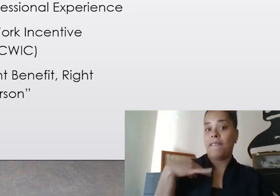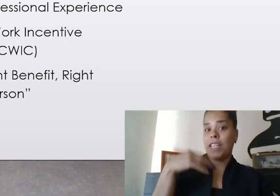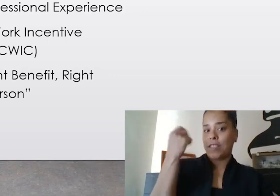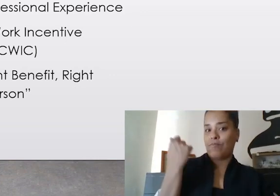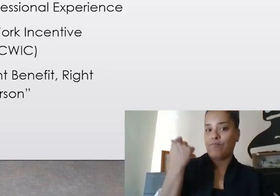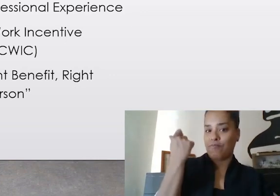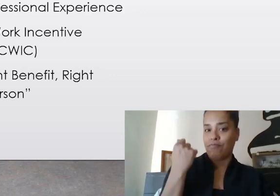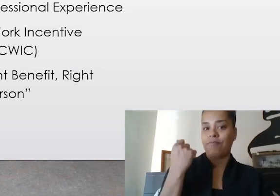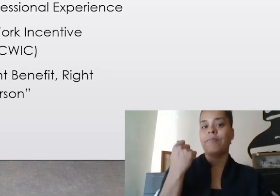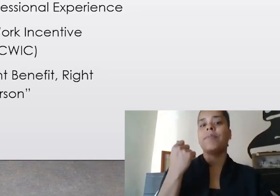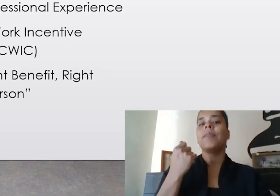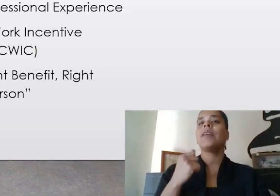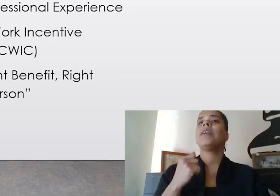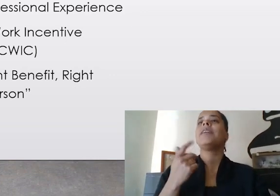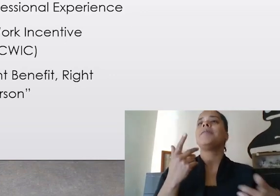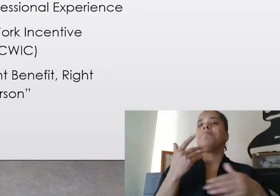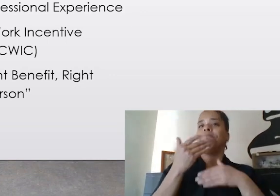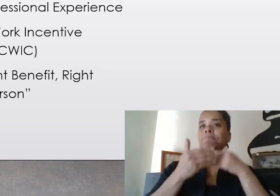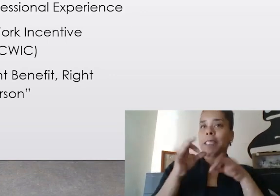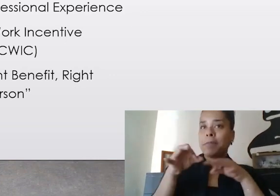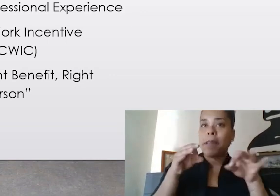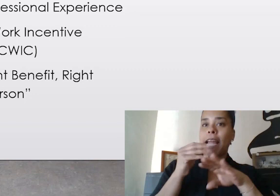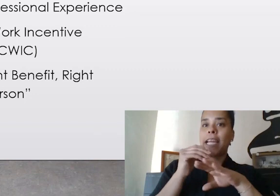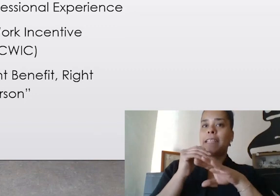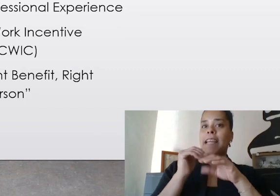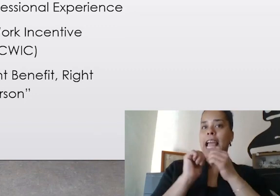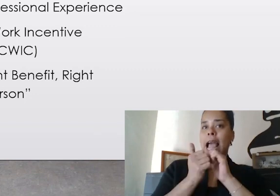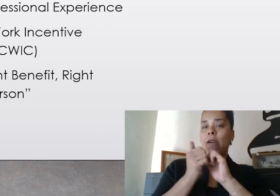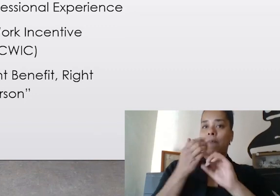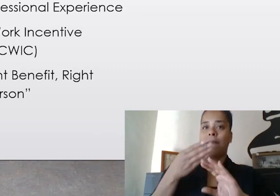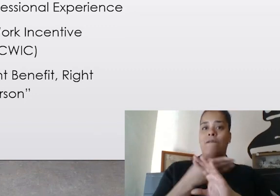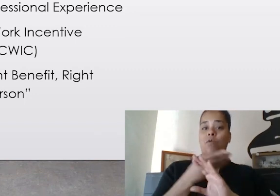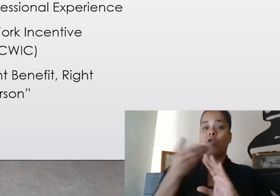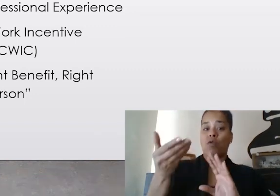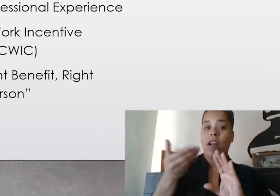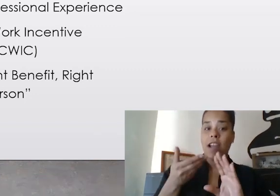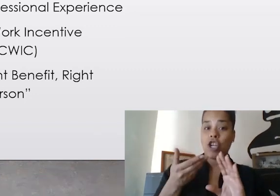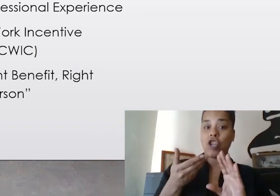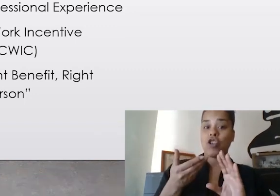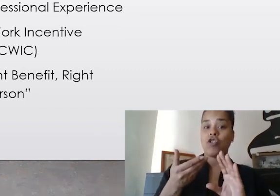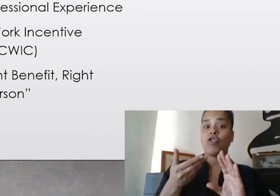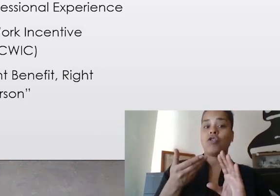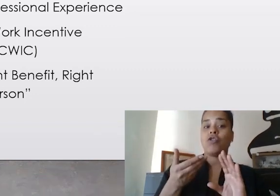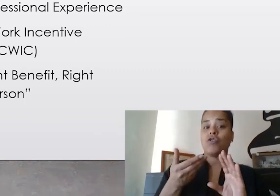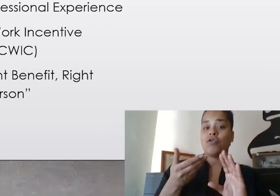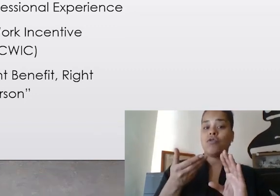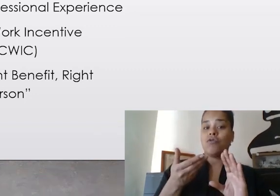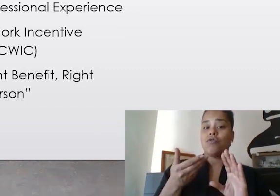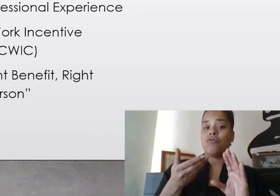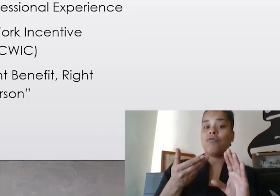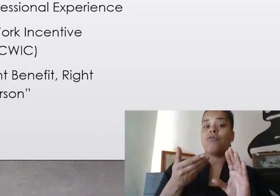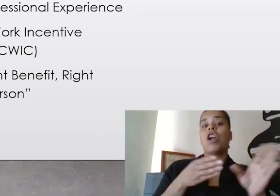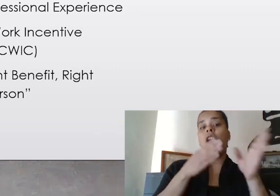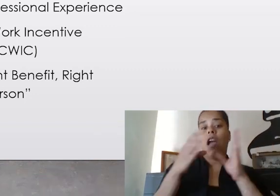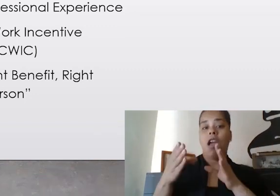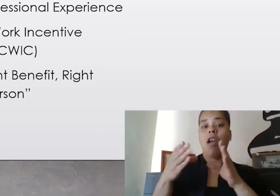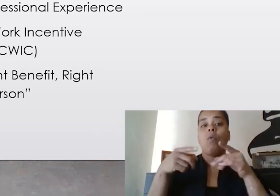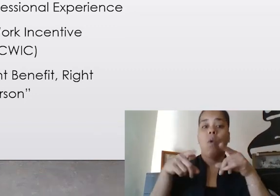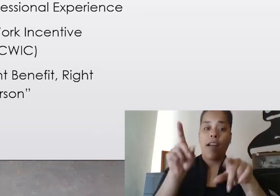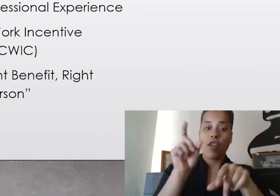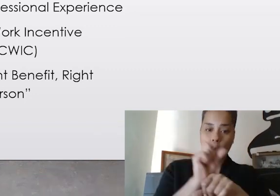before being hired, while you're working, and after you leave